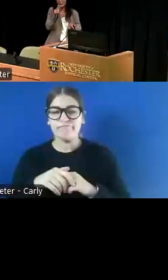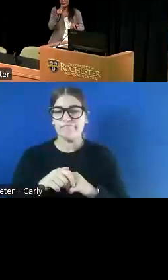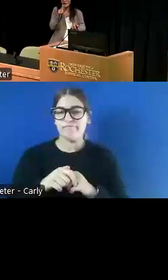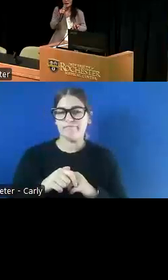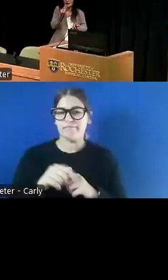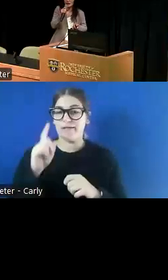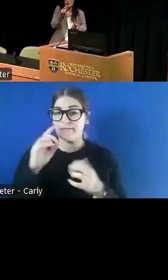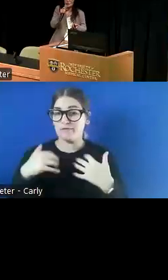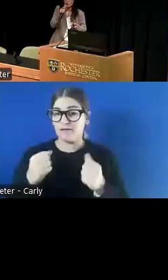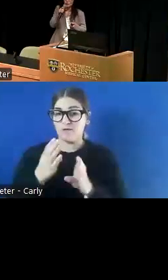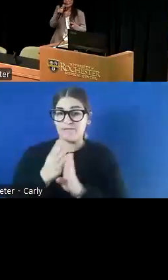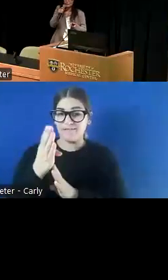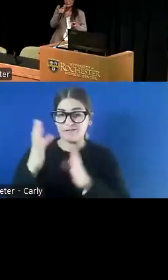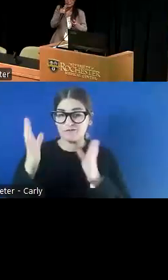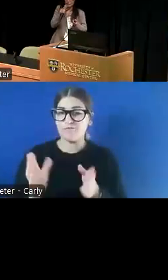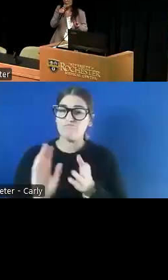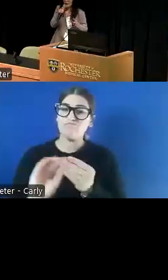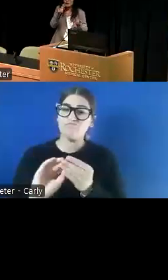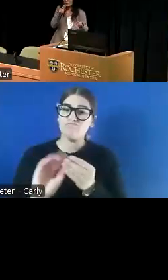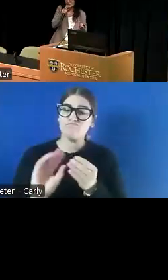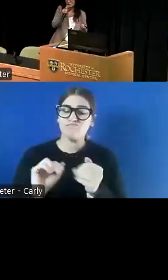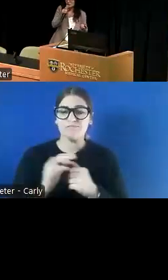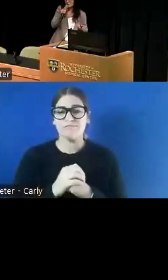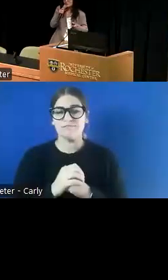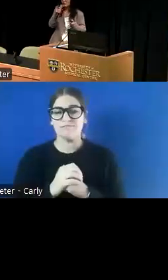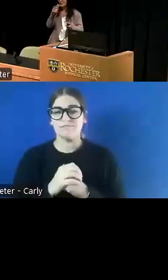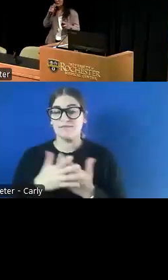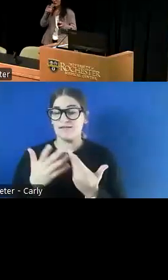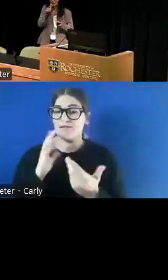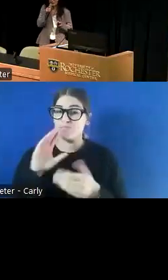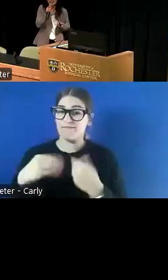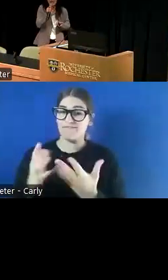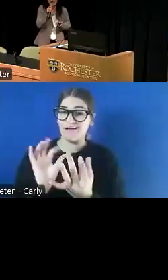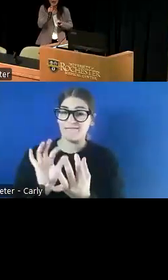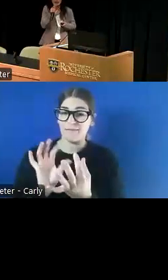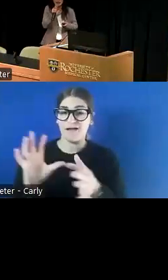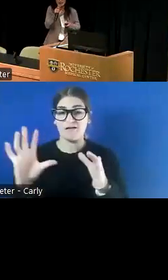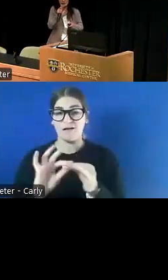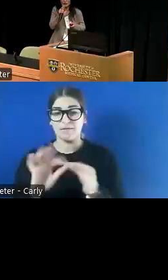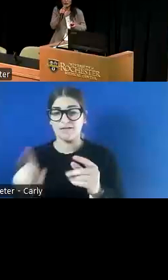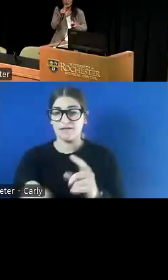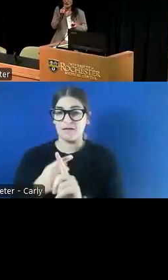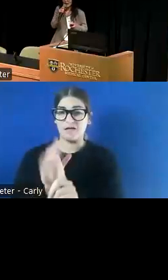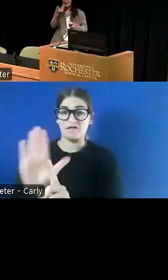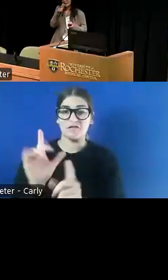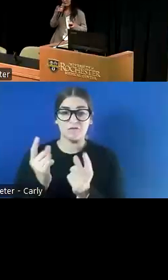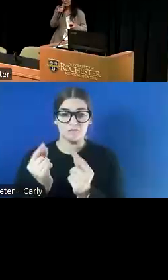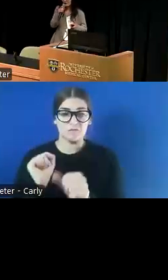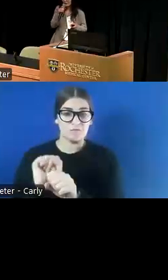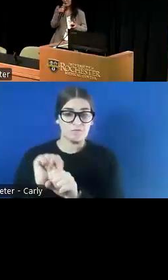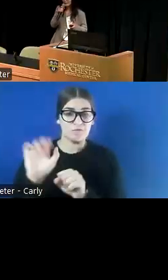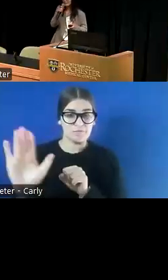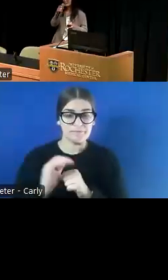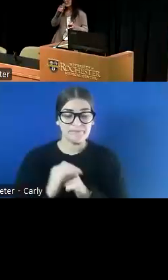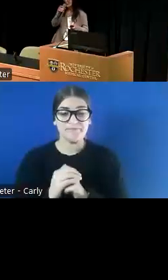talk about, like how did the chaplain do, and provide more comments. And then we also added some